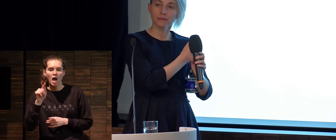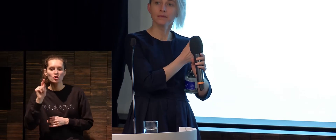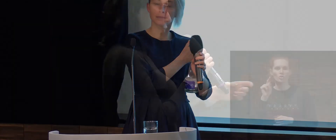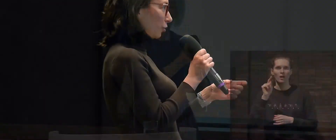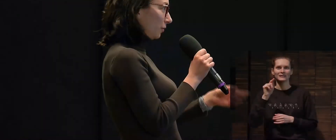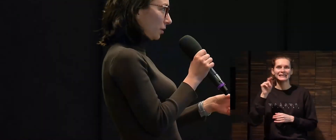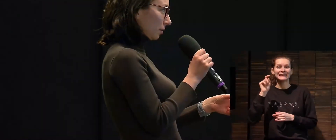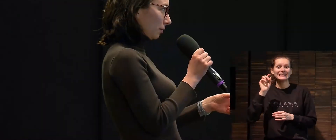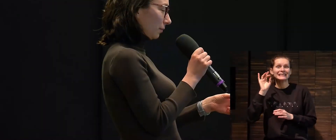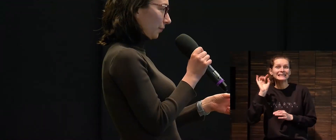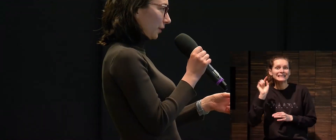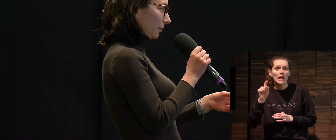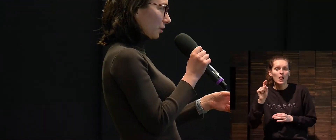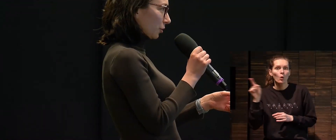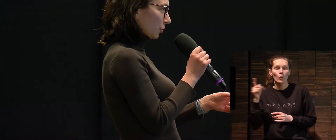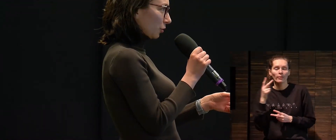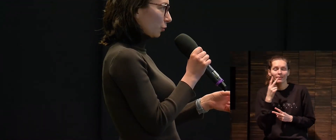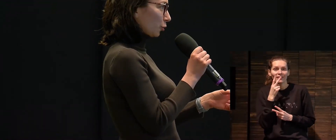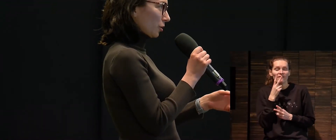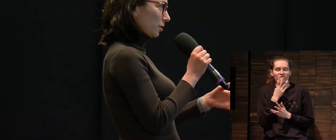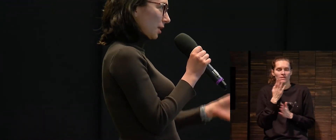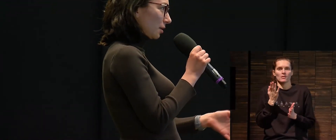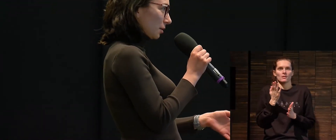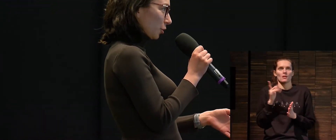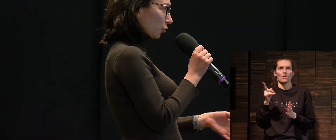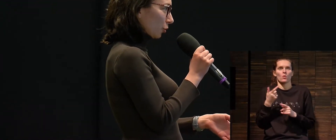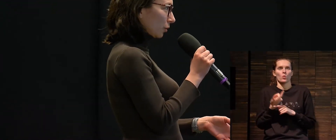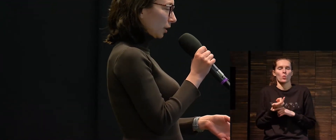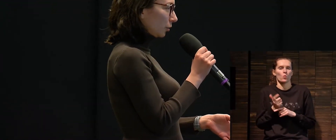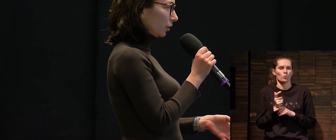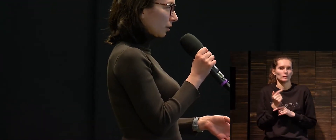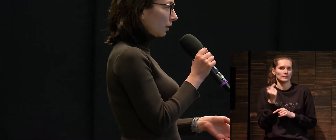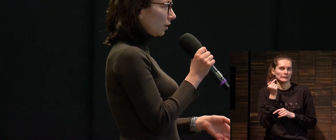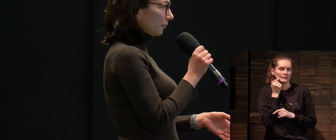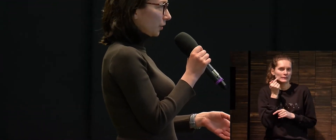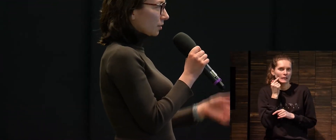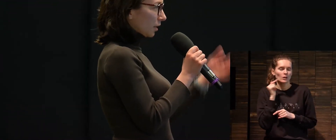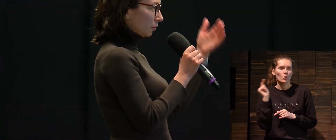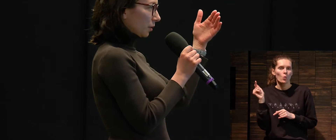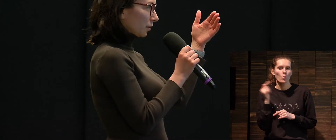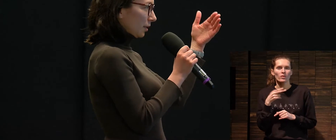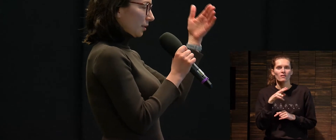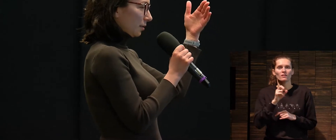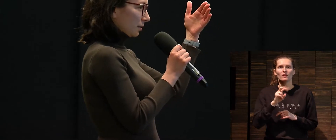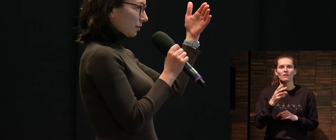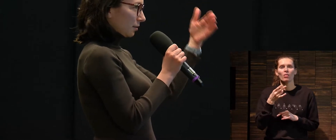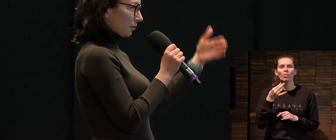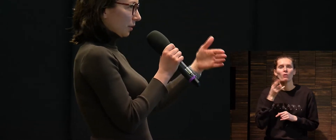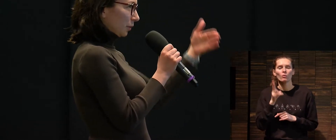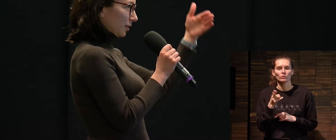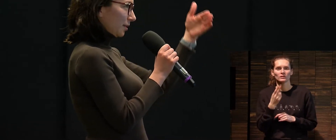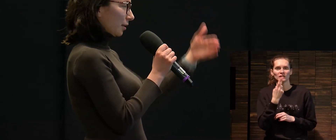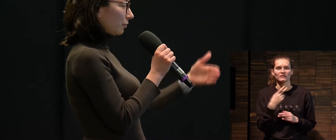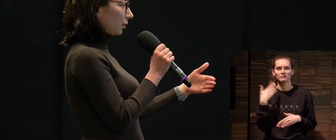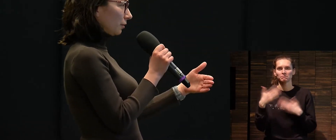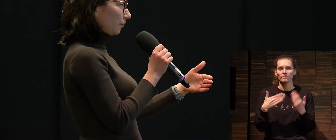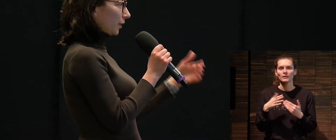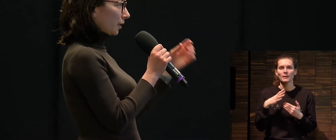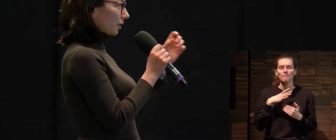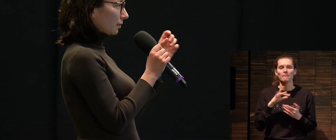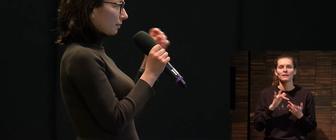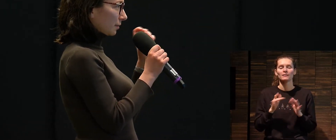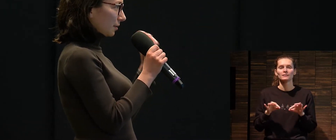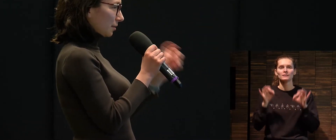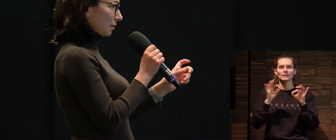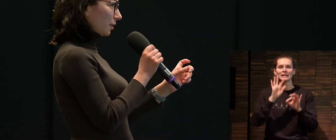link directly because he could not click on the link. He did not see it. Um, he was very shy, but he said